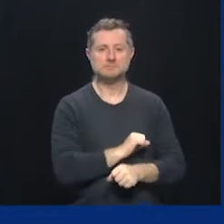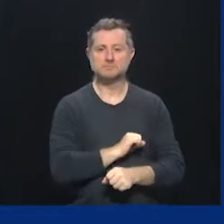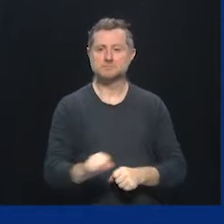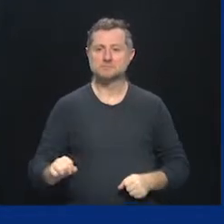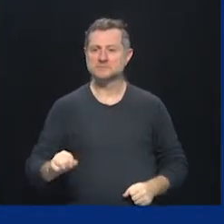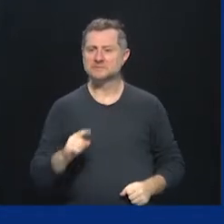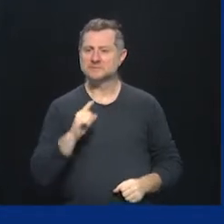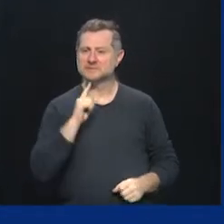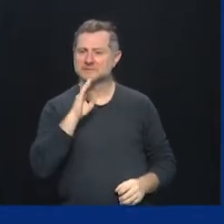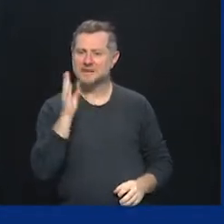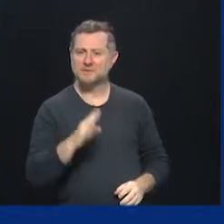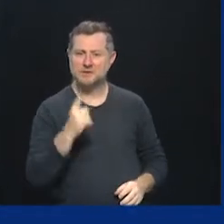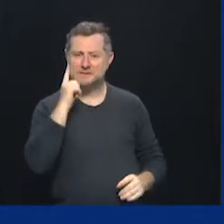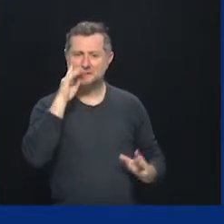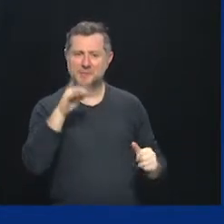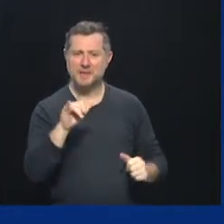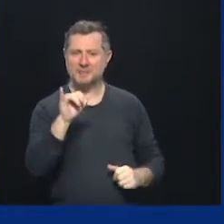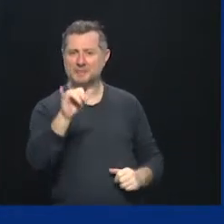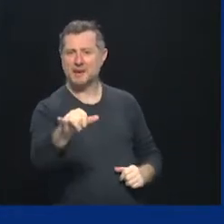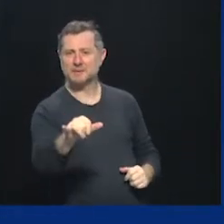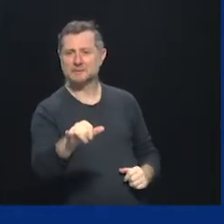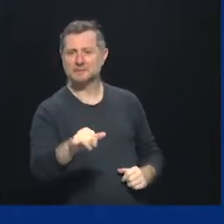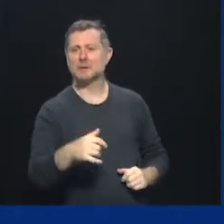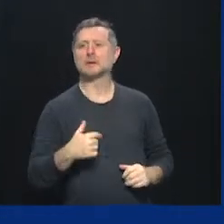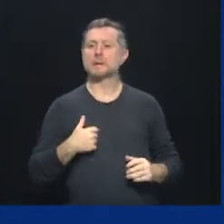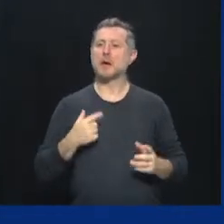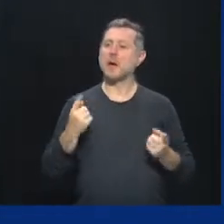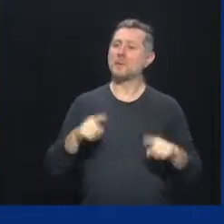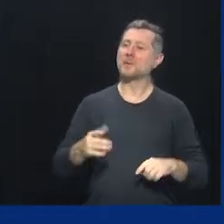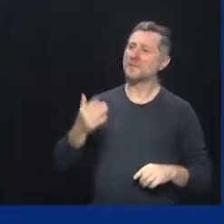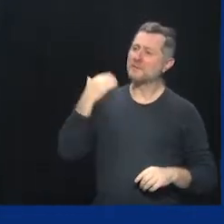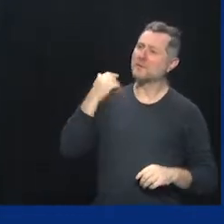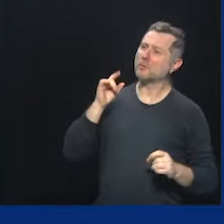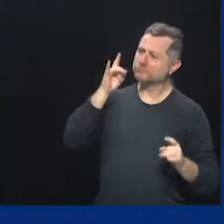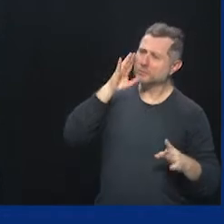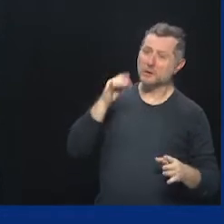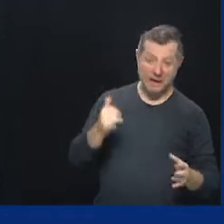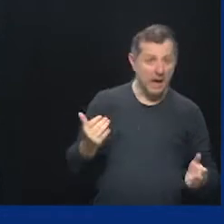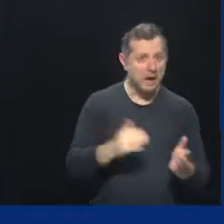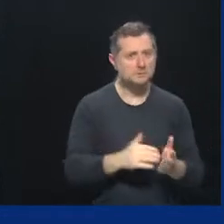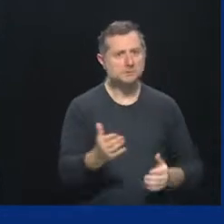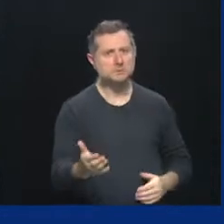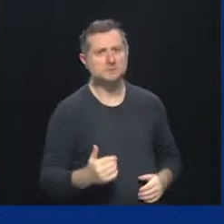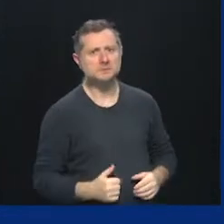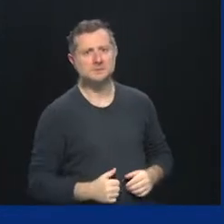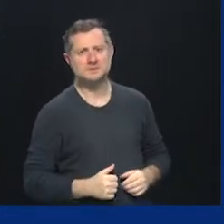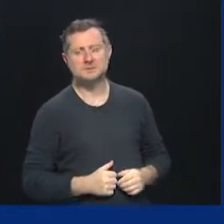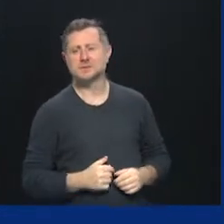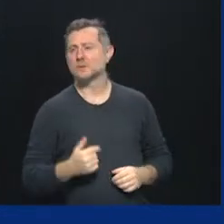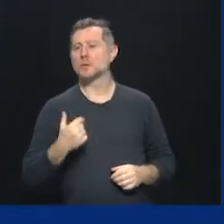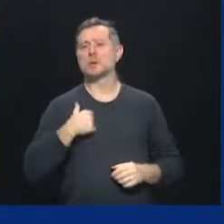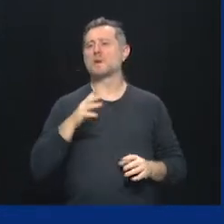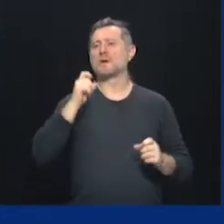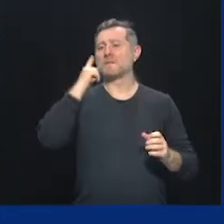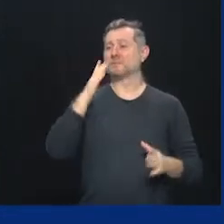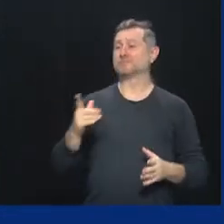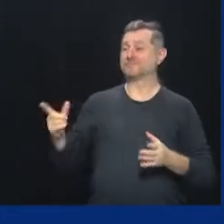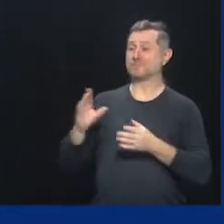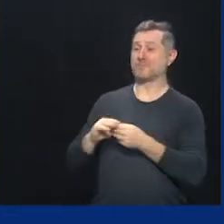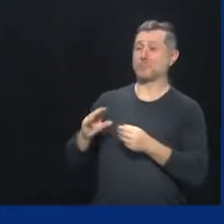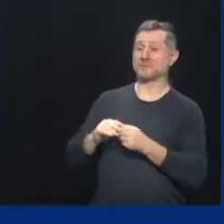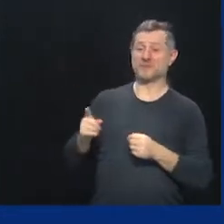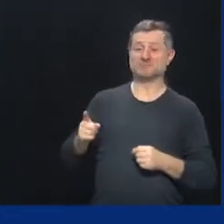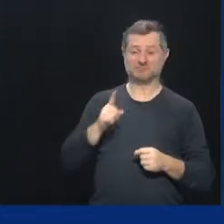ever experienced, except for the last time we experienced it. Right. So the reality is what the governor said. This is